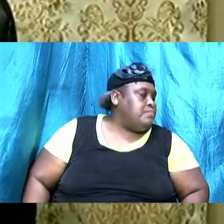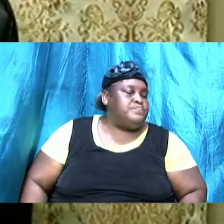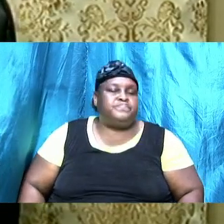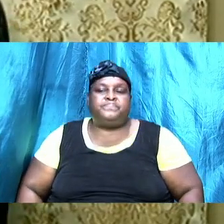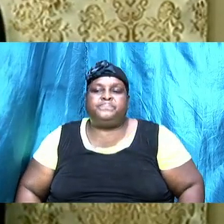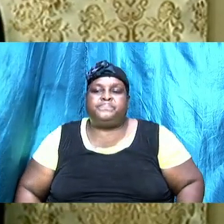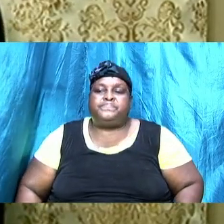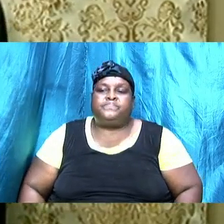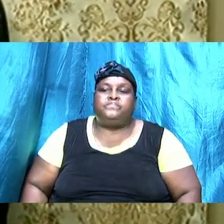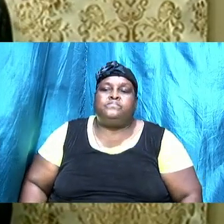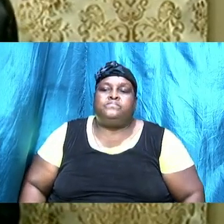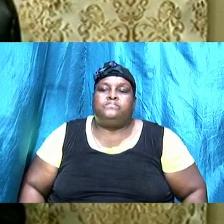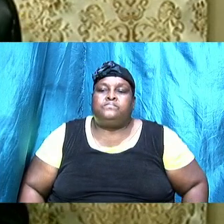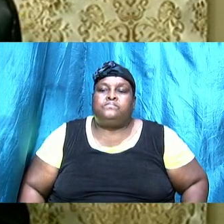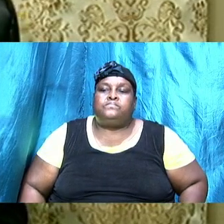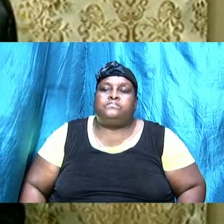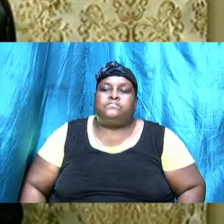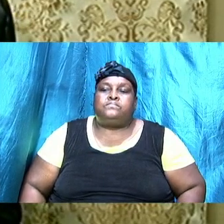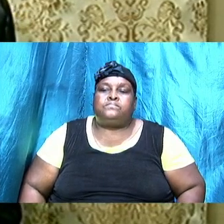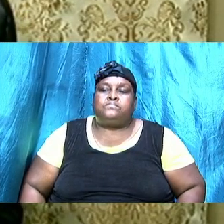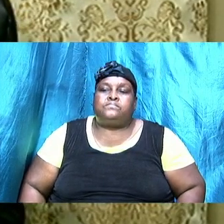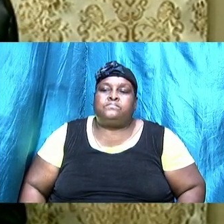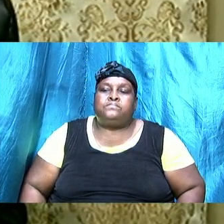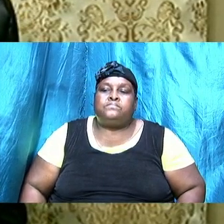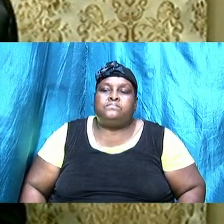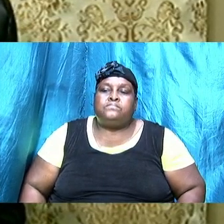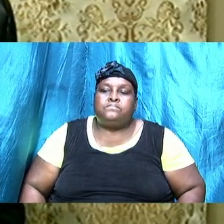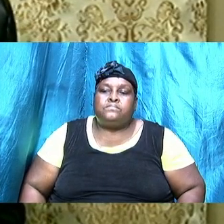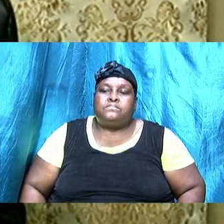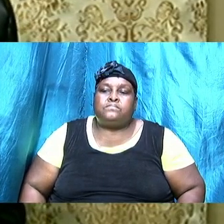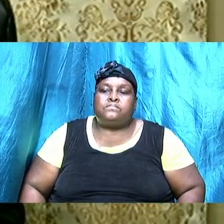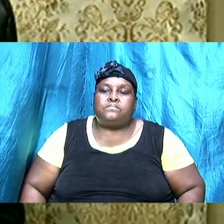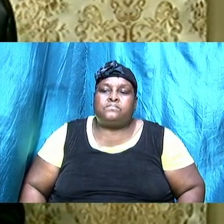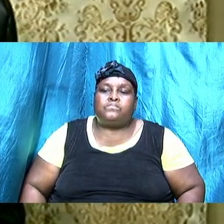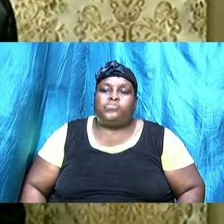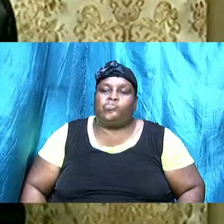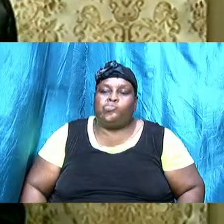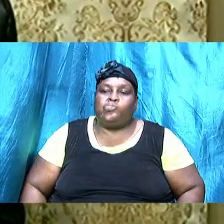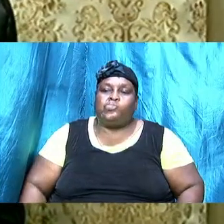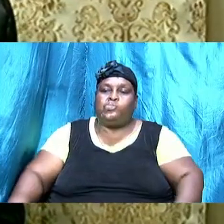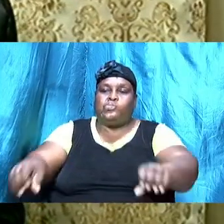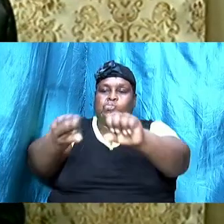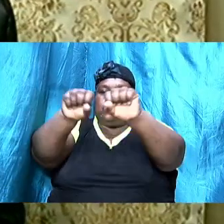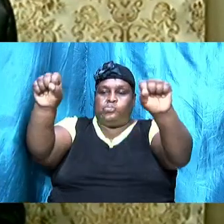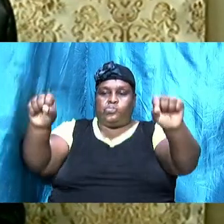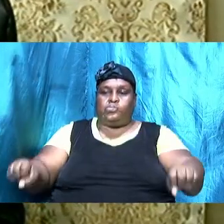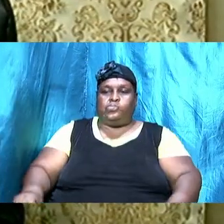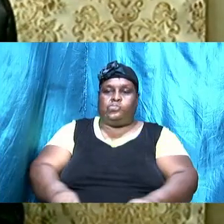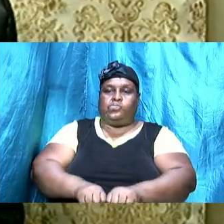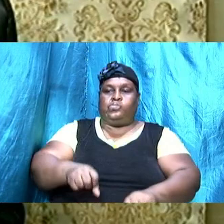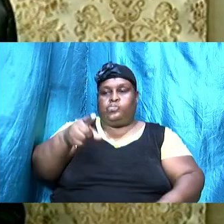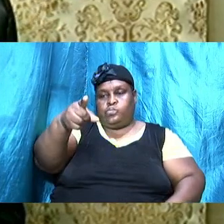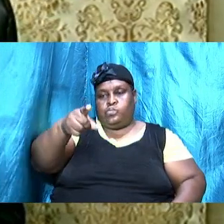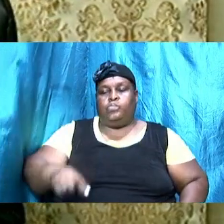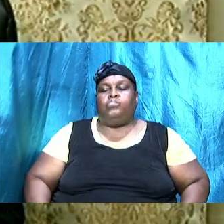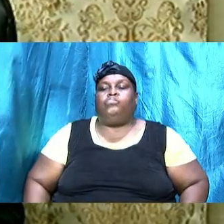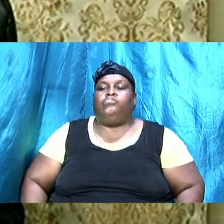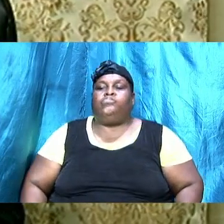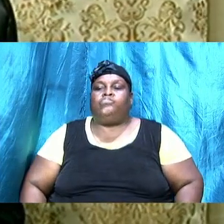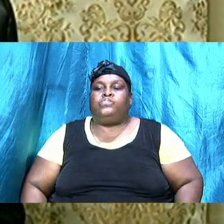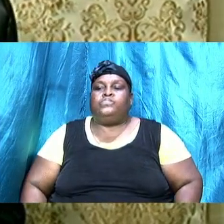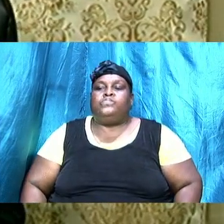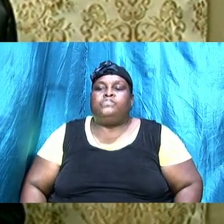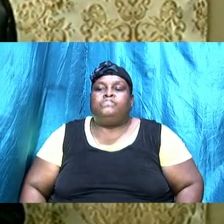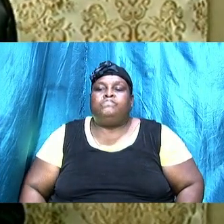specifically with that. St. Matthew chapter 19, let us jump over